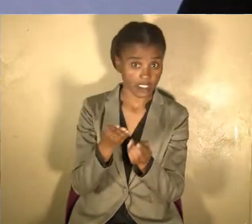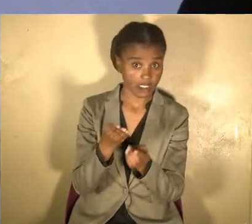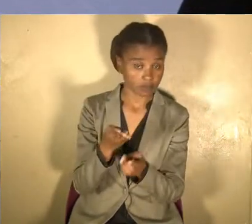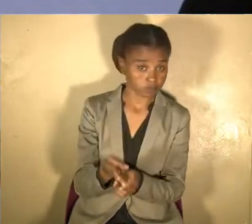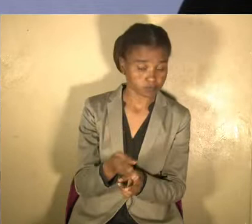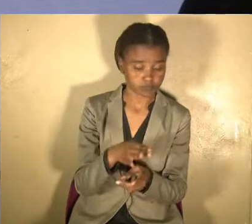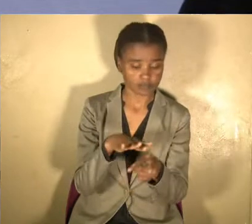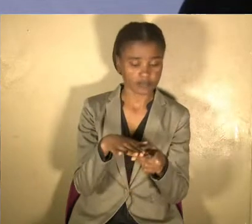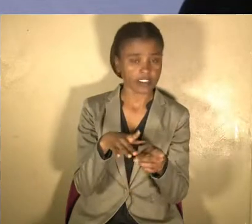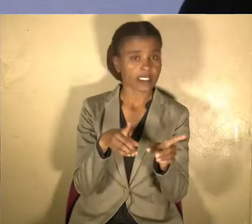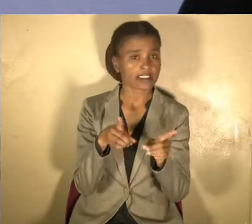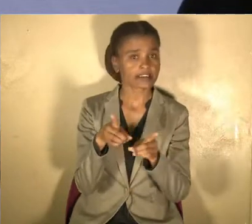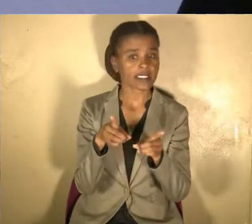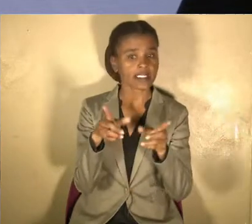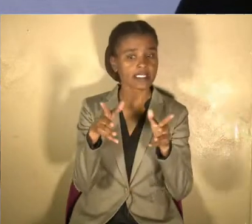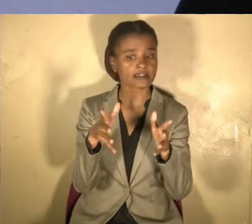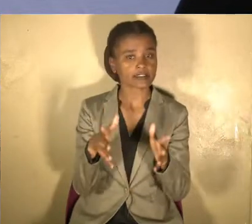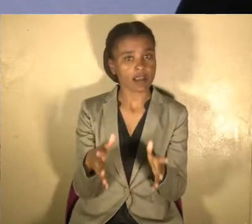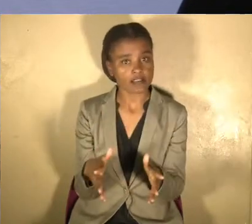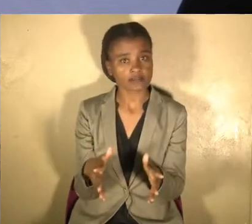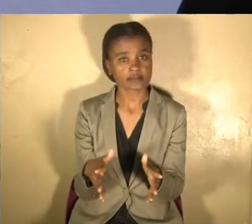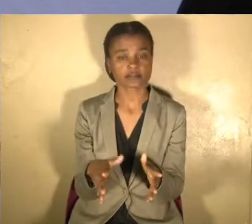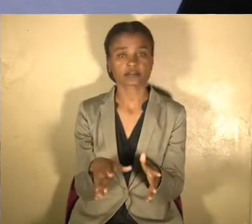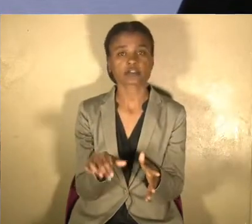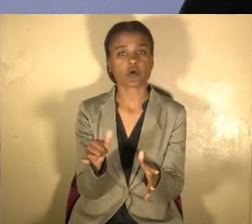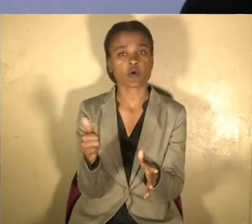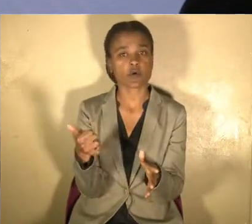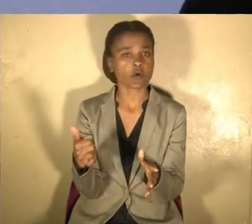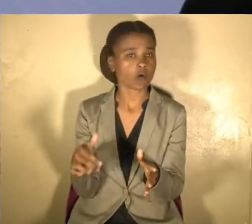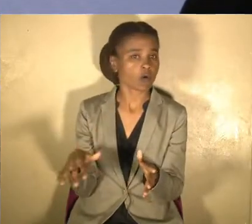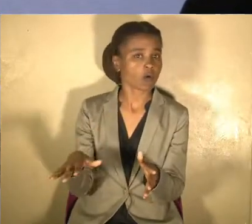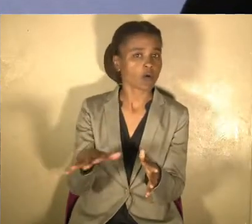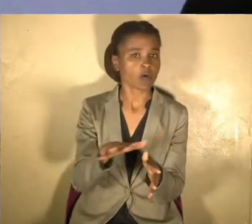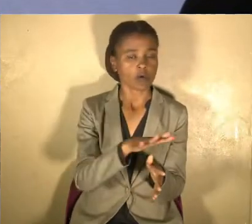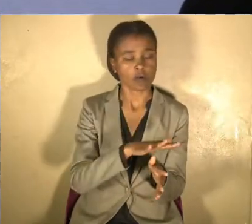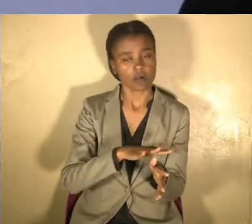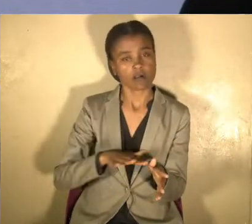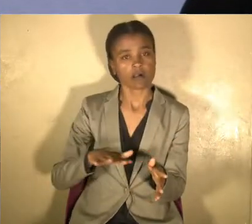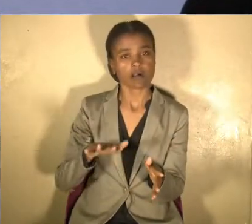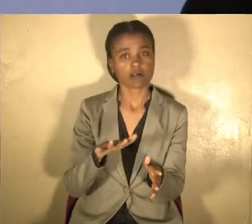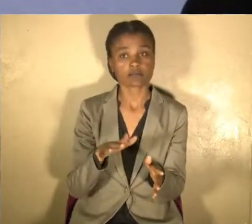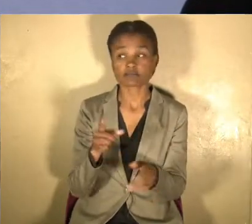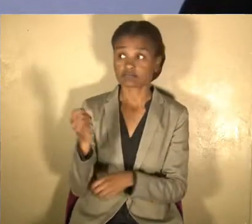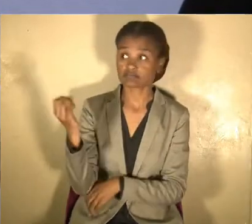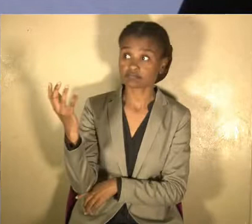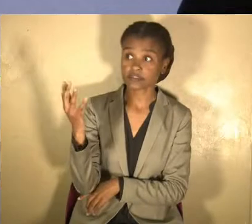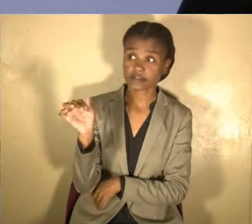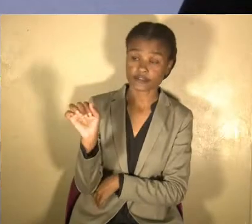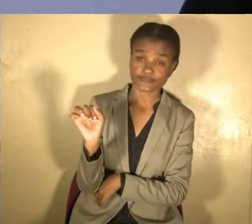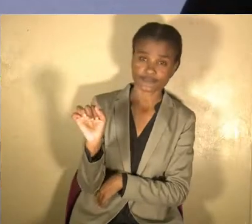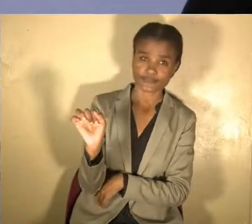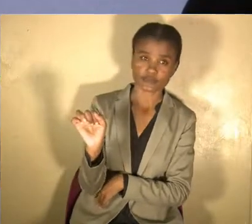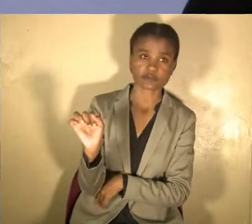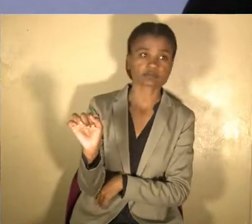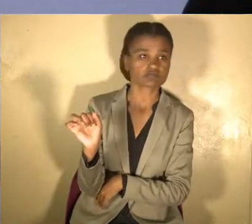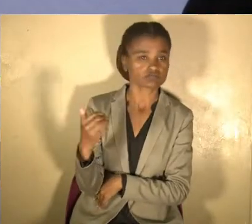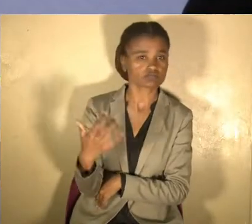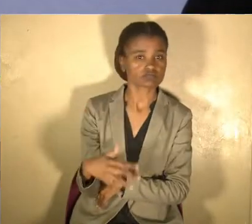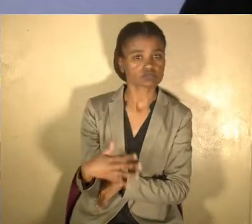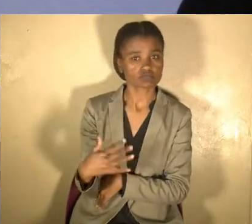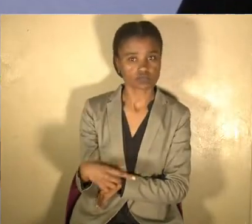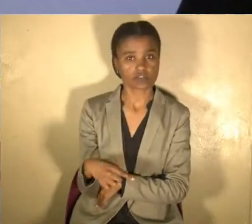the, from all the regions. And I think Sibongile, your presentation,